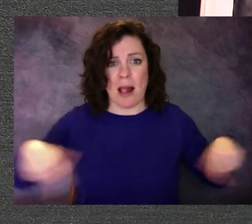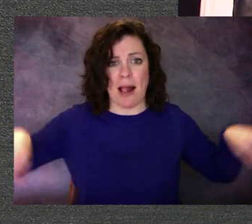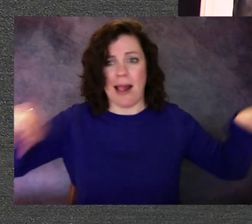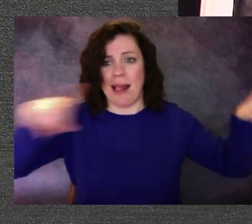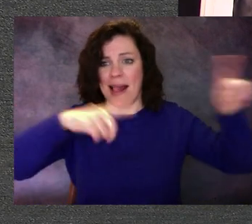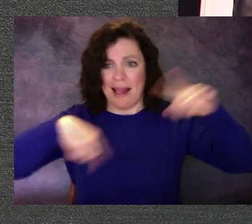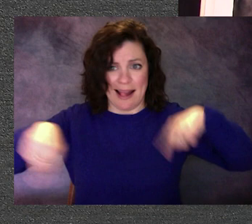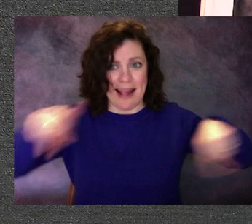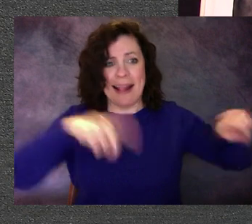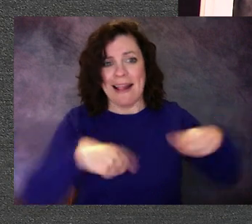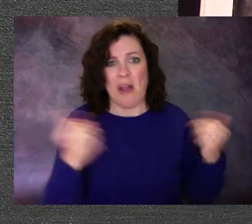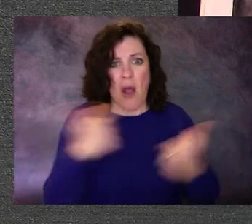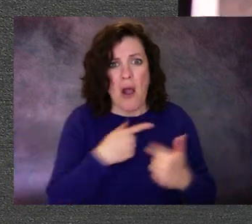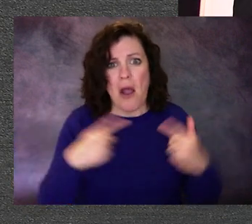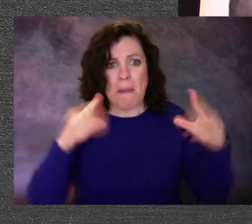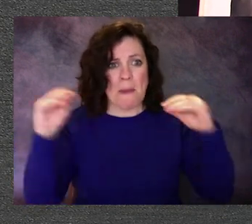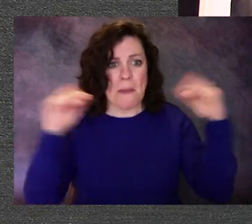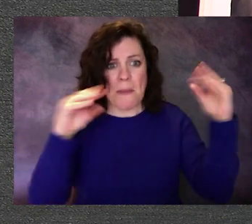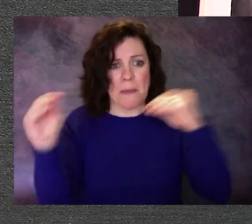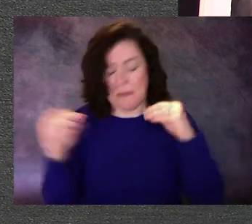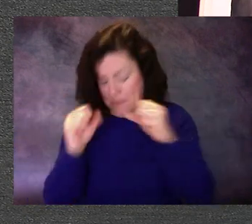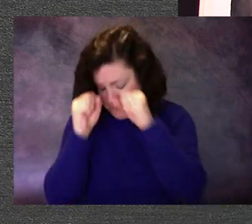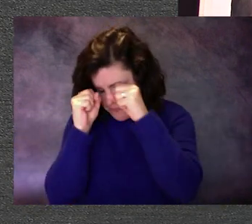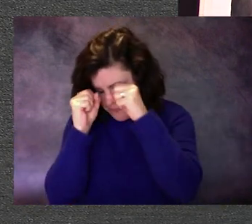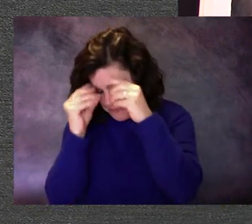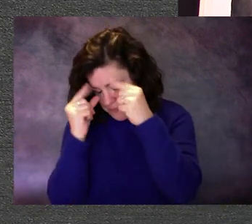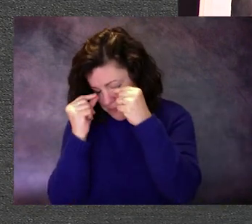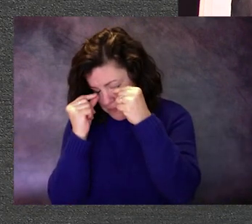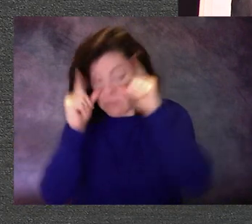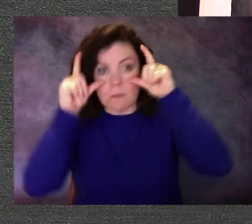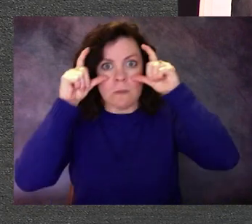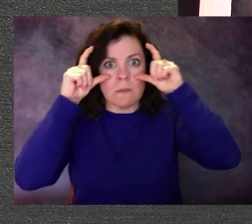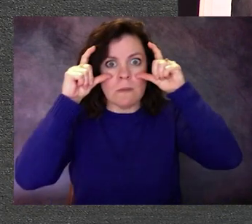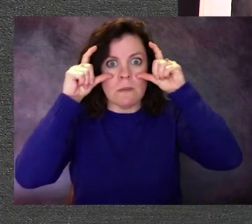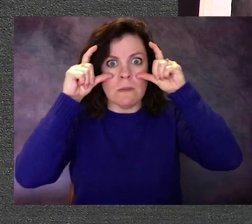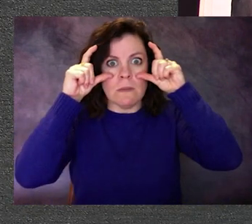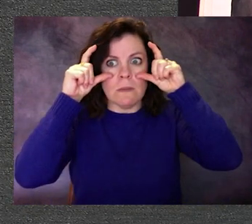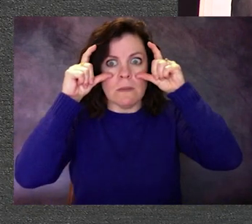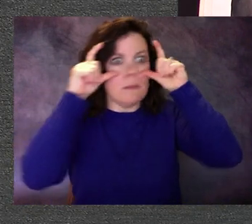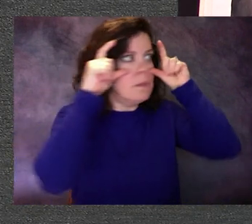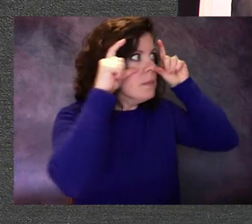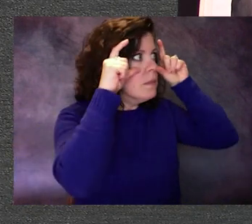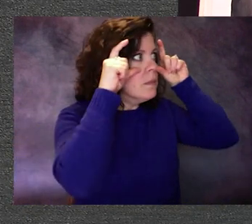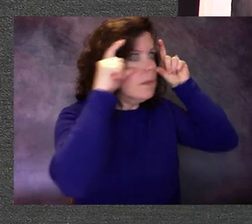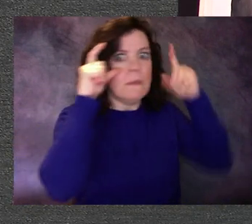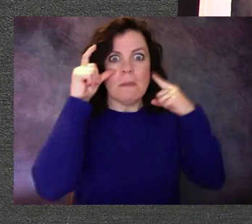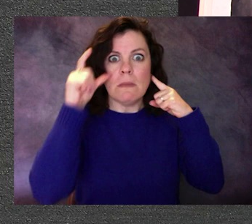hear all those good nights, right? What? Surprise.